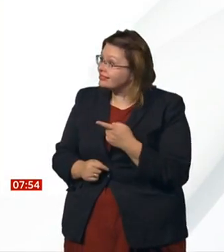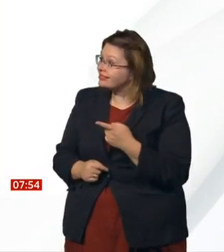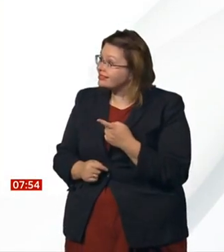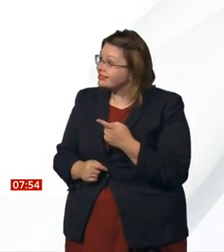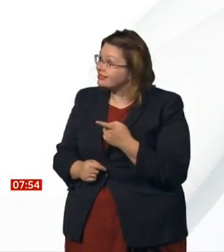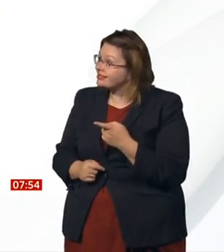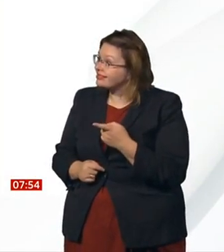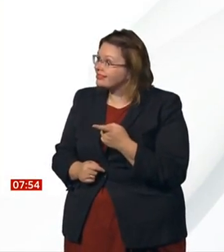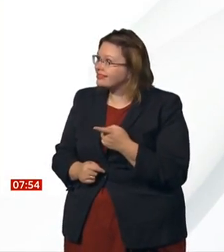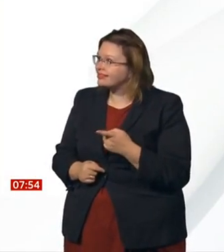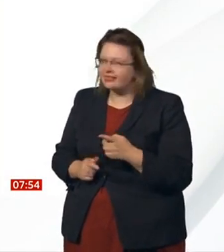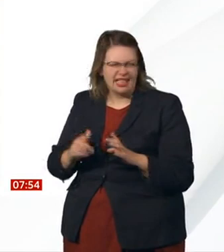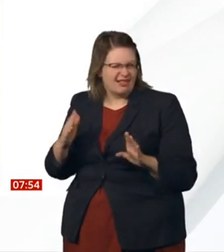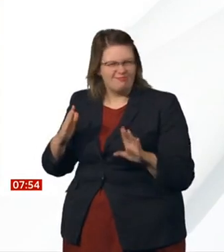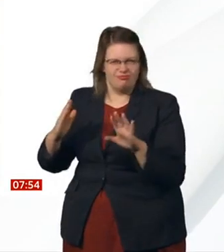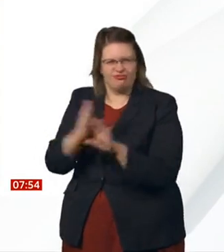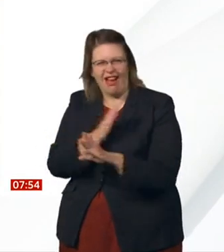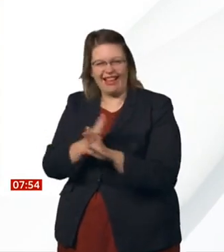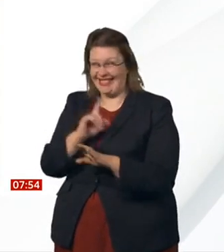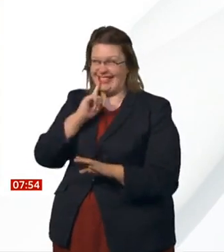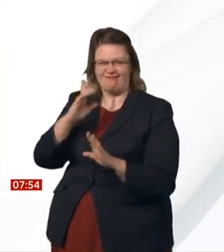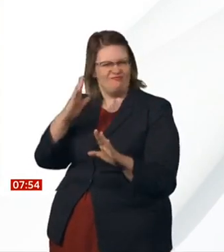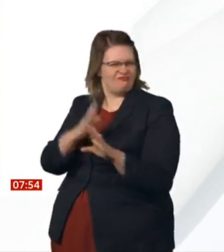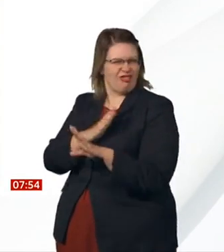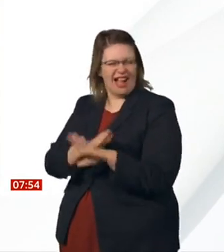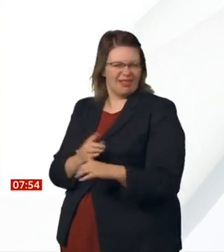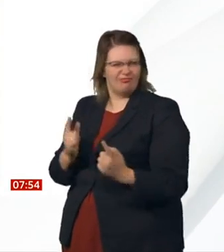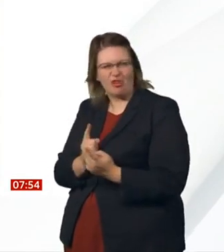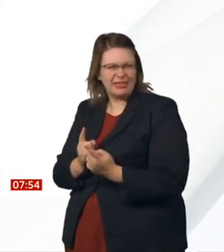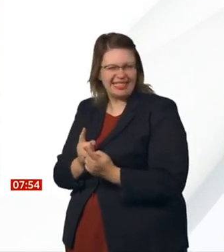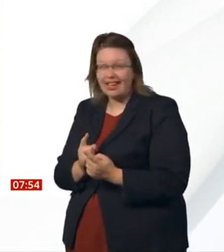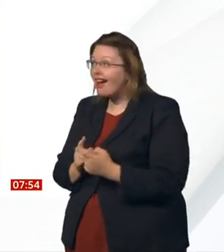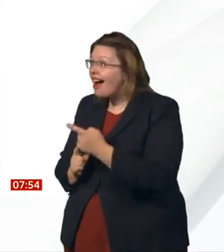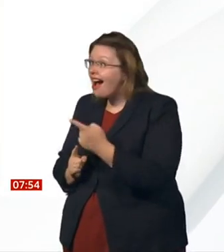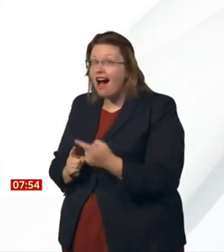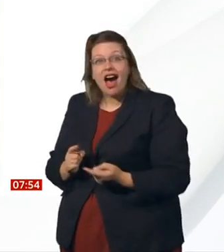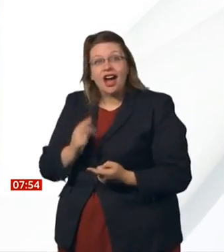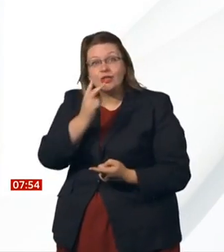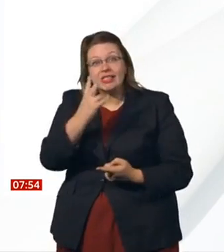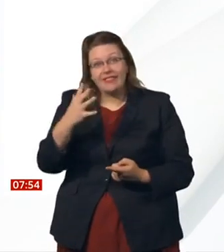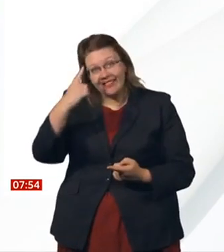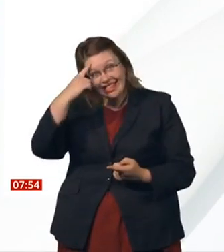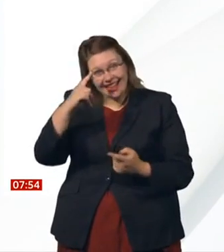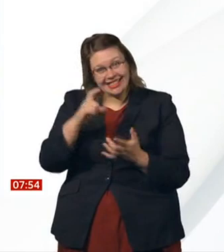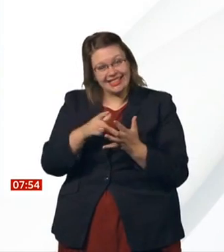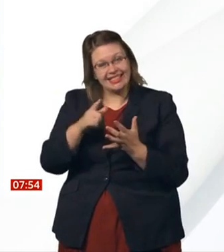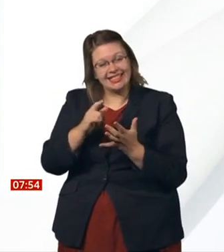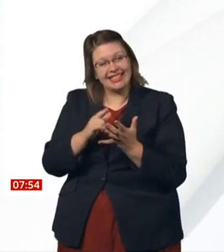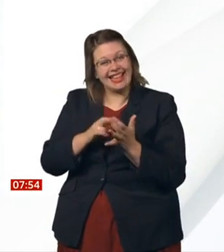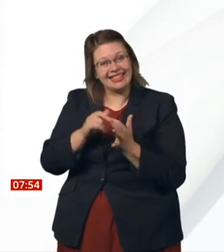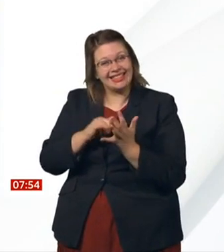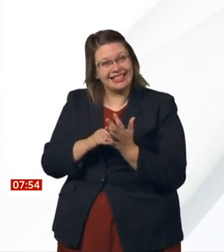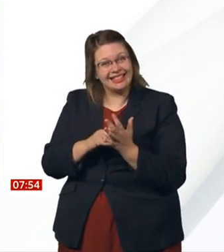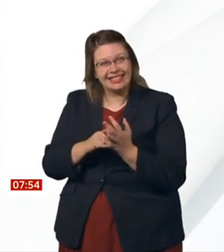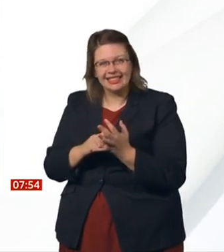fantastic. Private Property, it says on the front cover. 25 cents. 25 cents. Where was that book from? Where were you living when that...